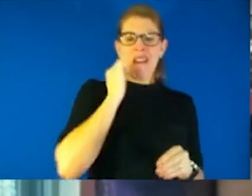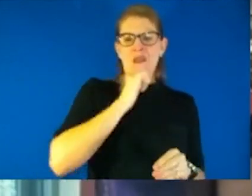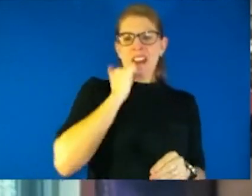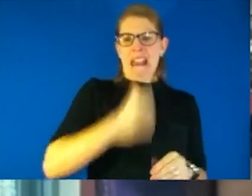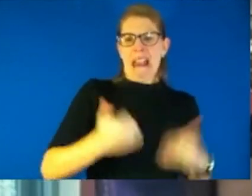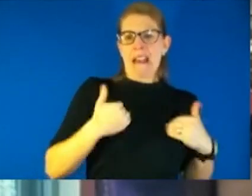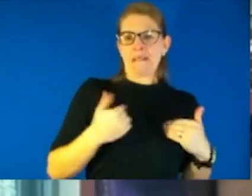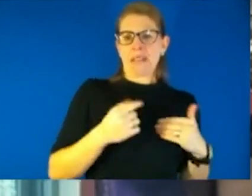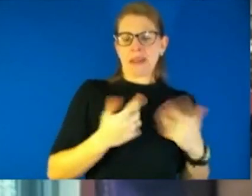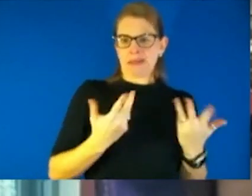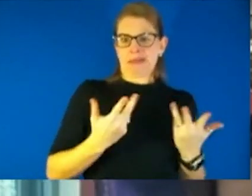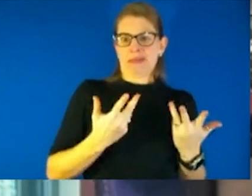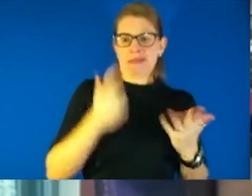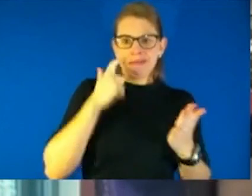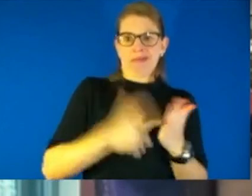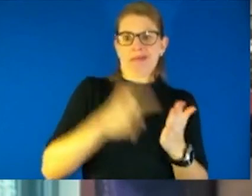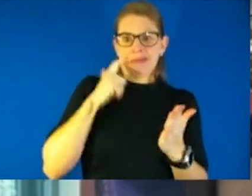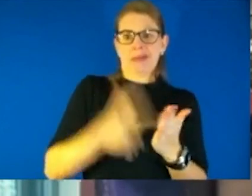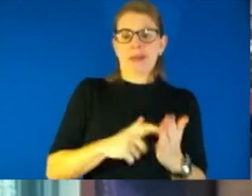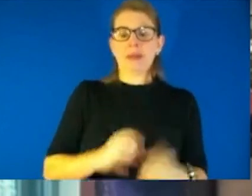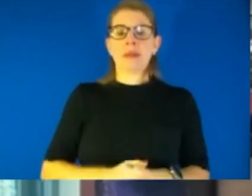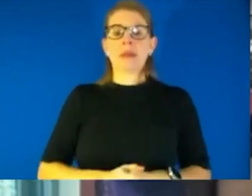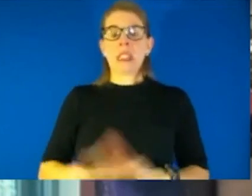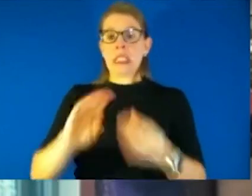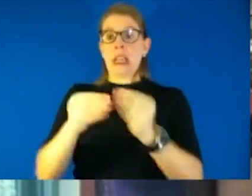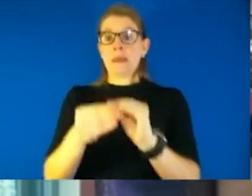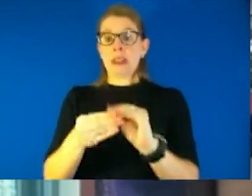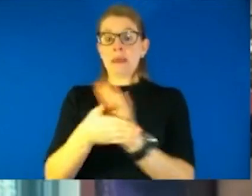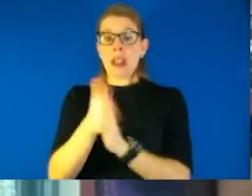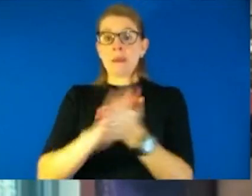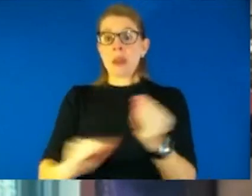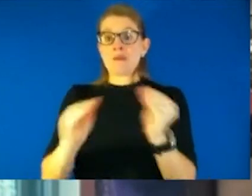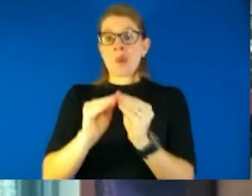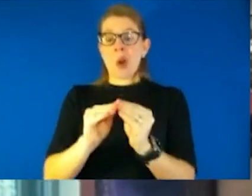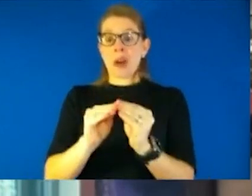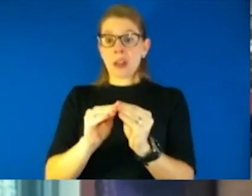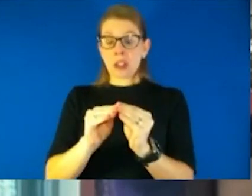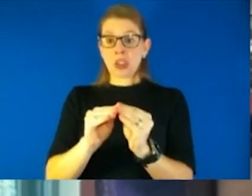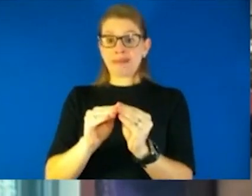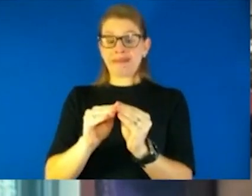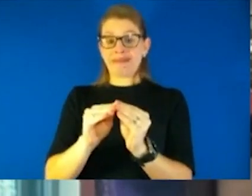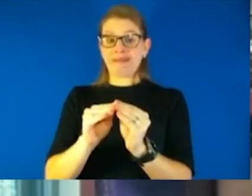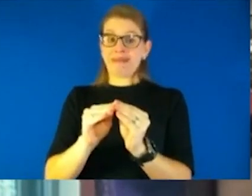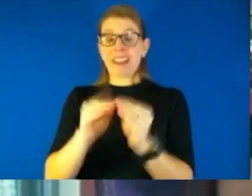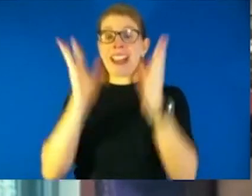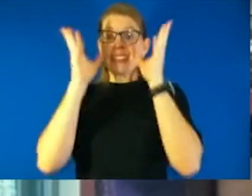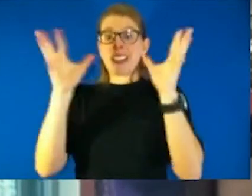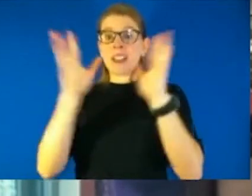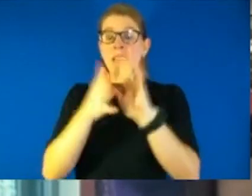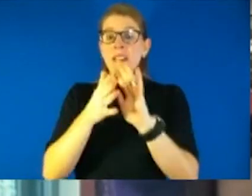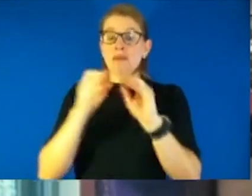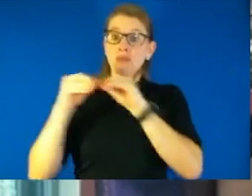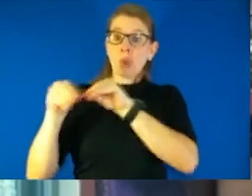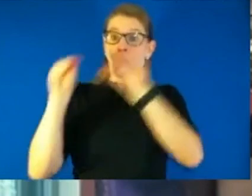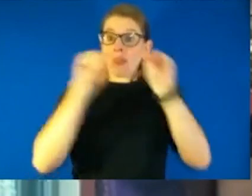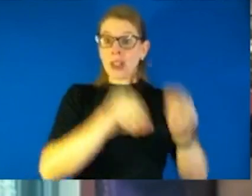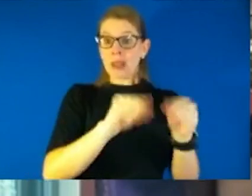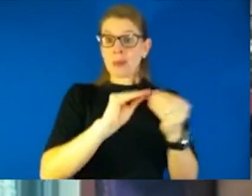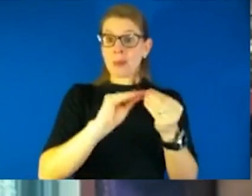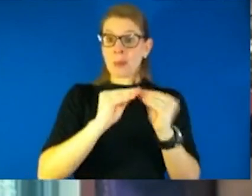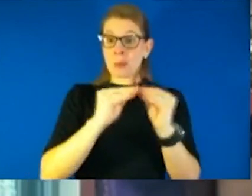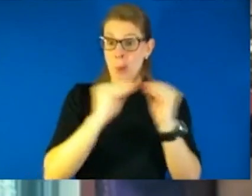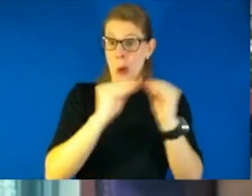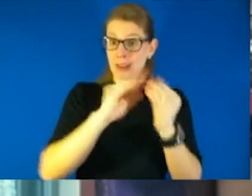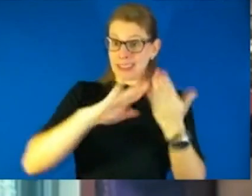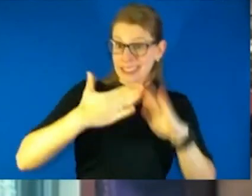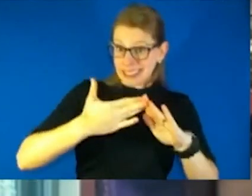increasing in numbers, becoming more urbanized, if you like. Mm-hmm. And so that brings the potential for close contact with